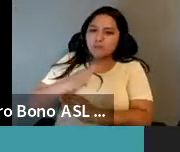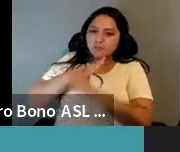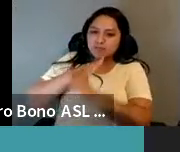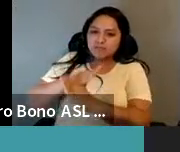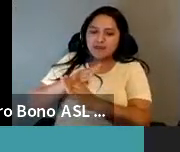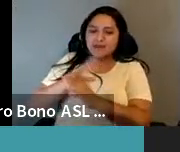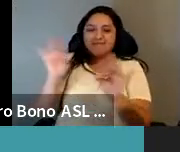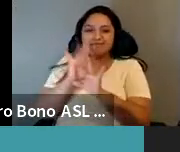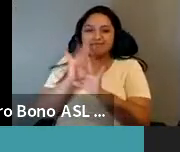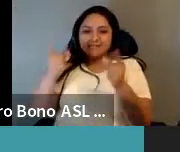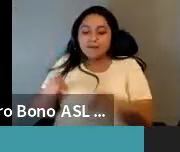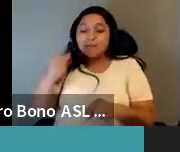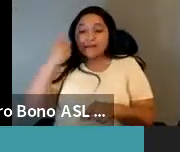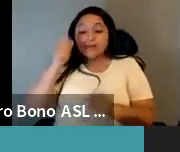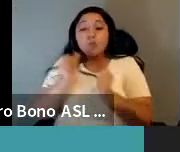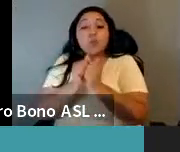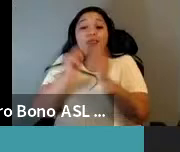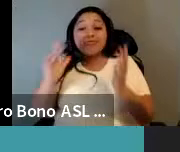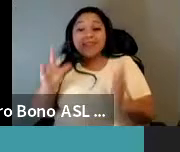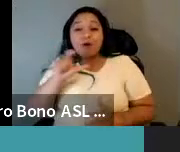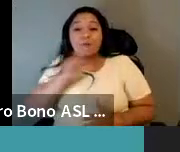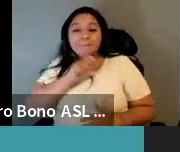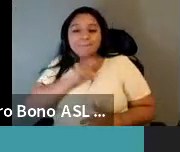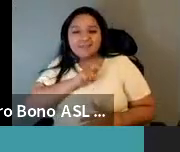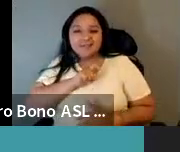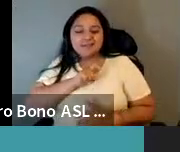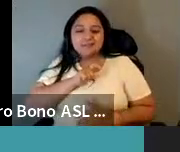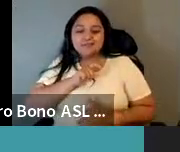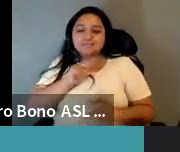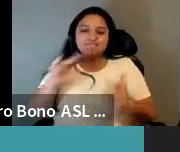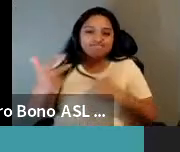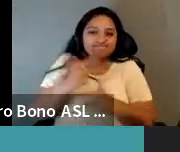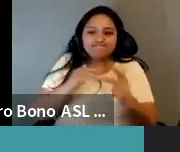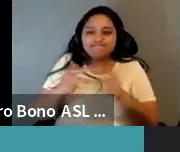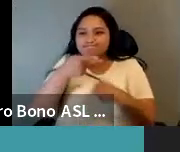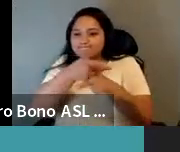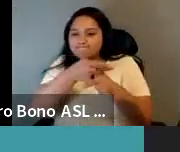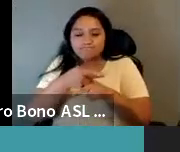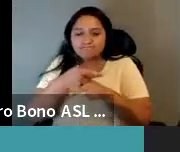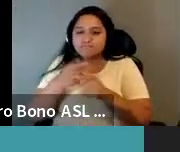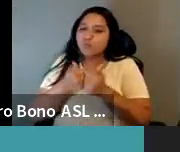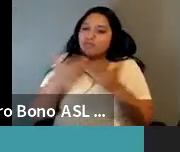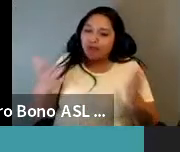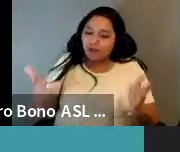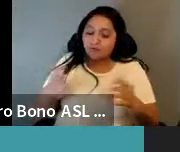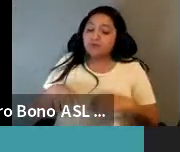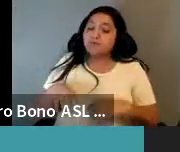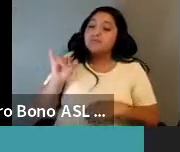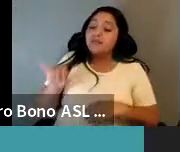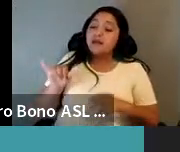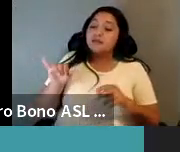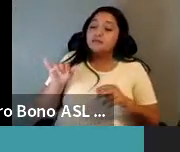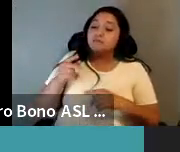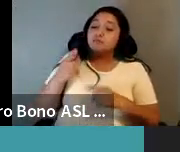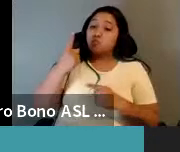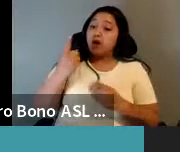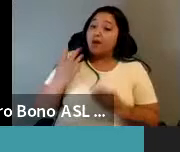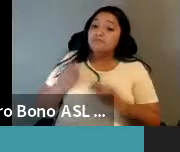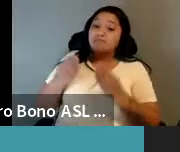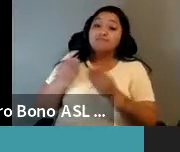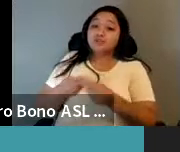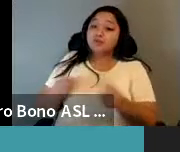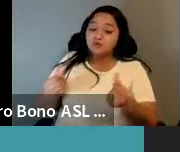over-policing. We're excited to say that the Parks After Darks program, which is one solution that really ensures that we